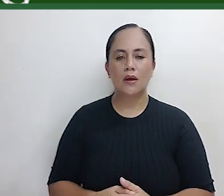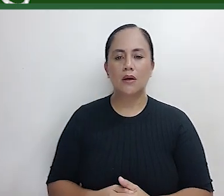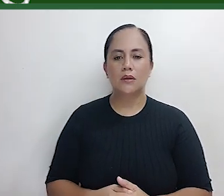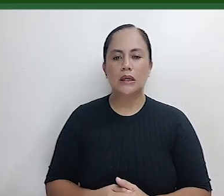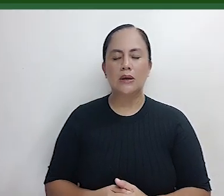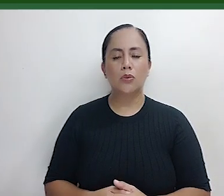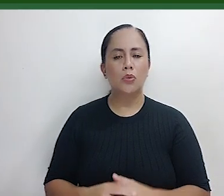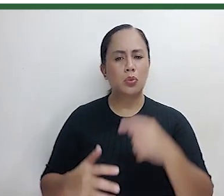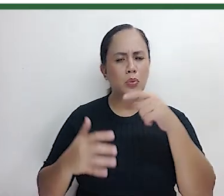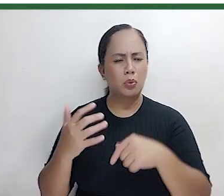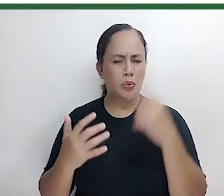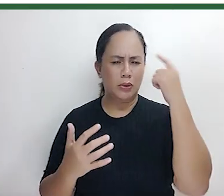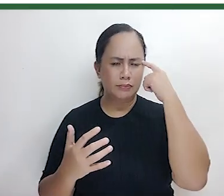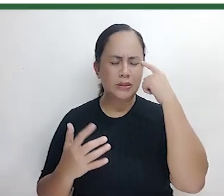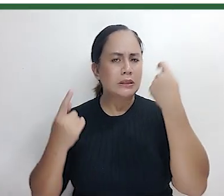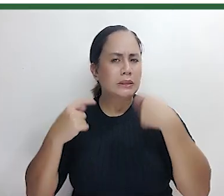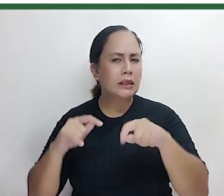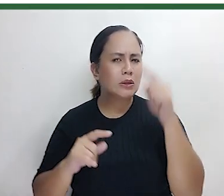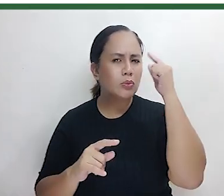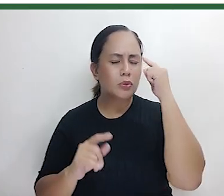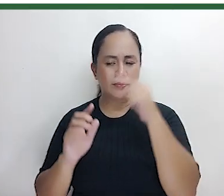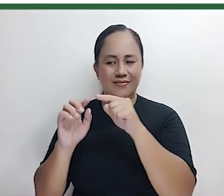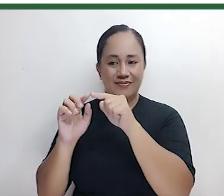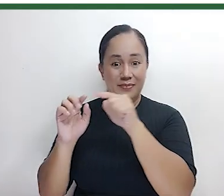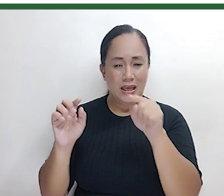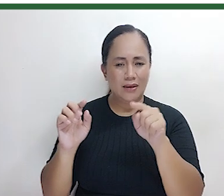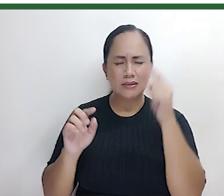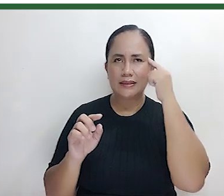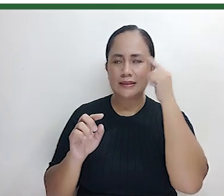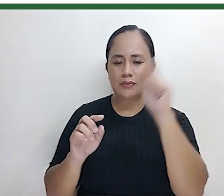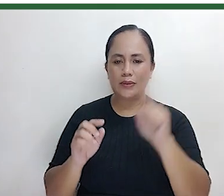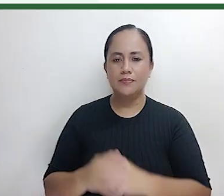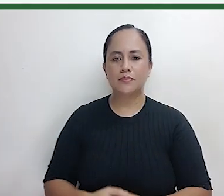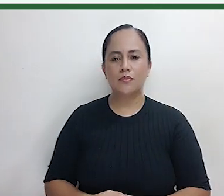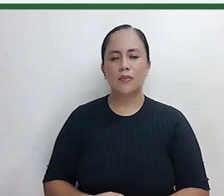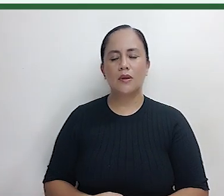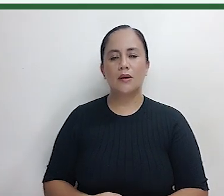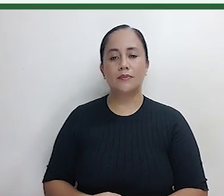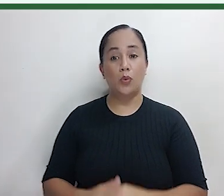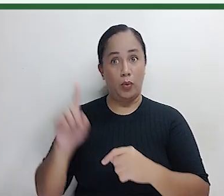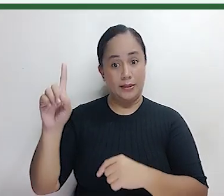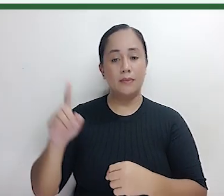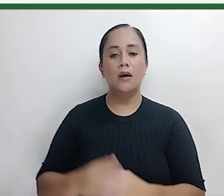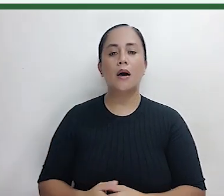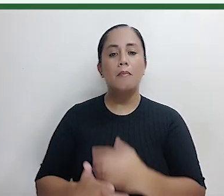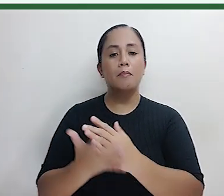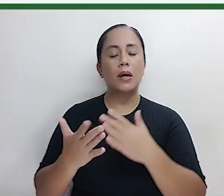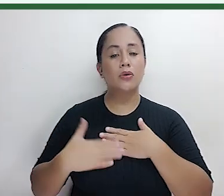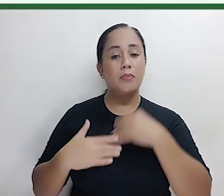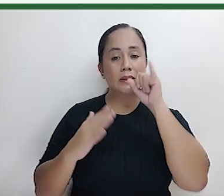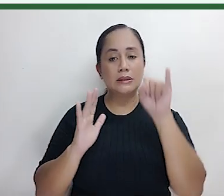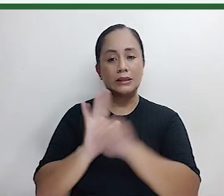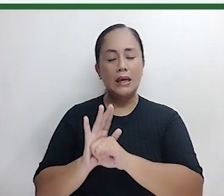inequalities. With the following in mind, try to fill in the blanks. Number 1.